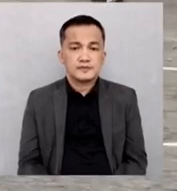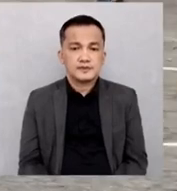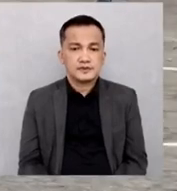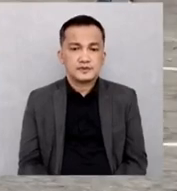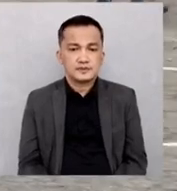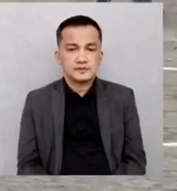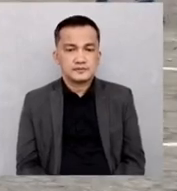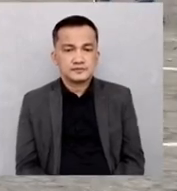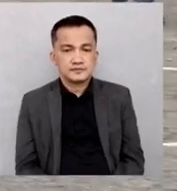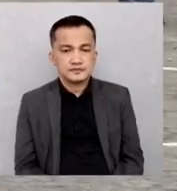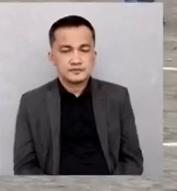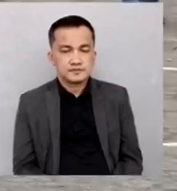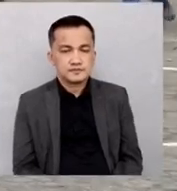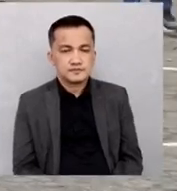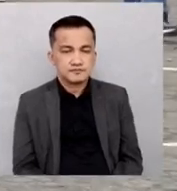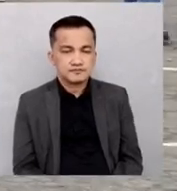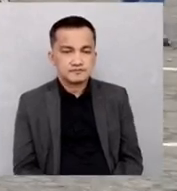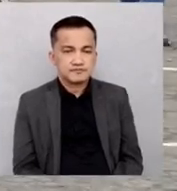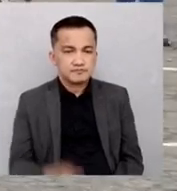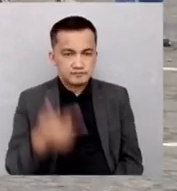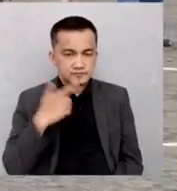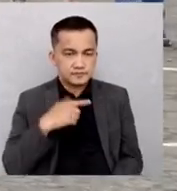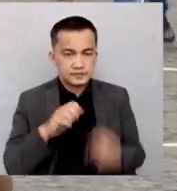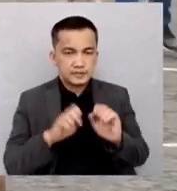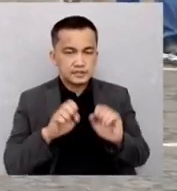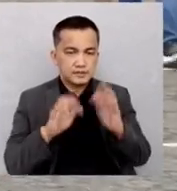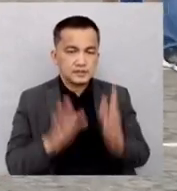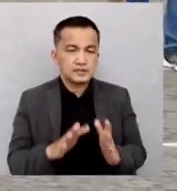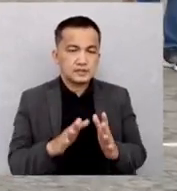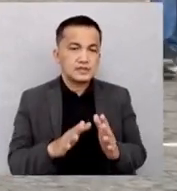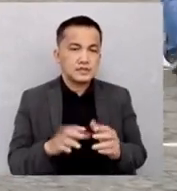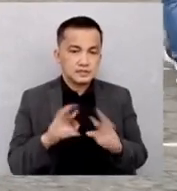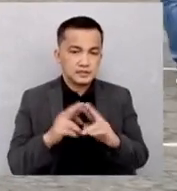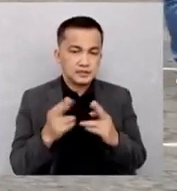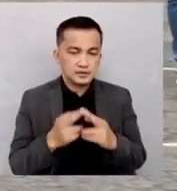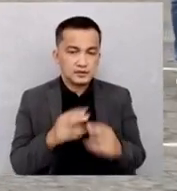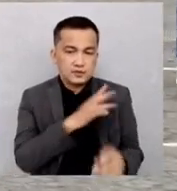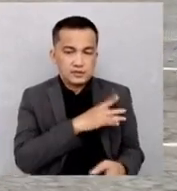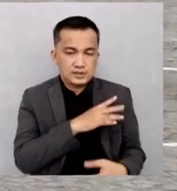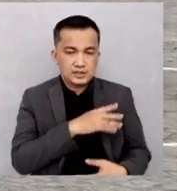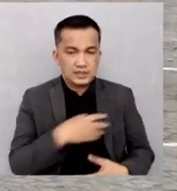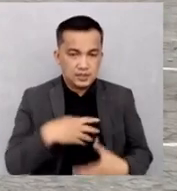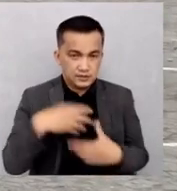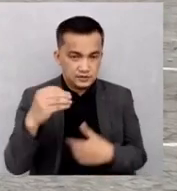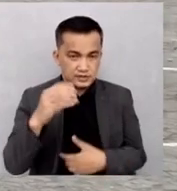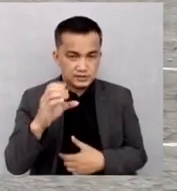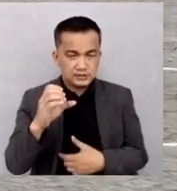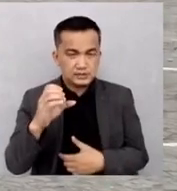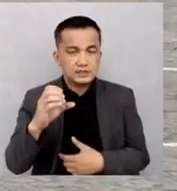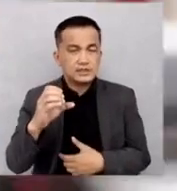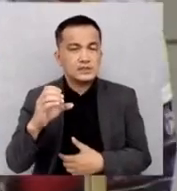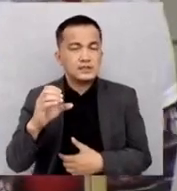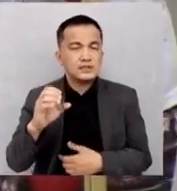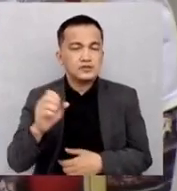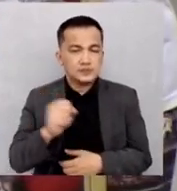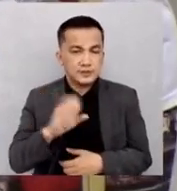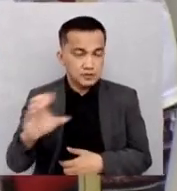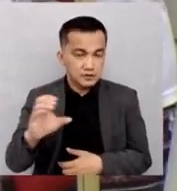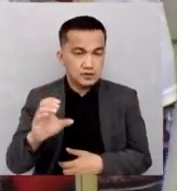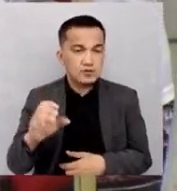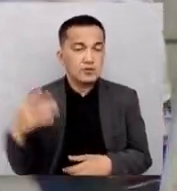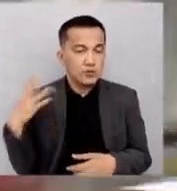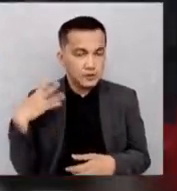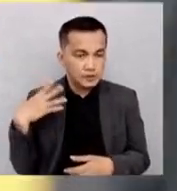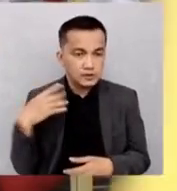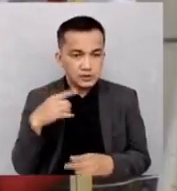Well, the examinees and the relatives of examinees who are waiting here outside the Supreme Court are, of course, hoping that it will